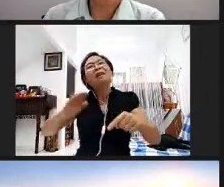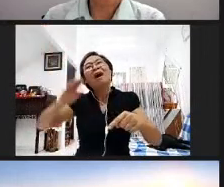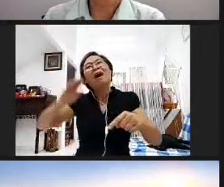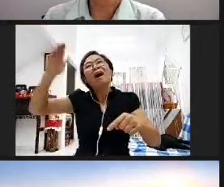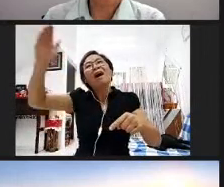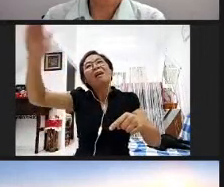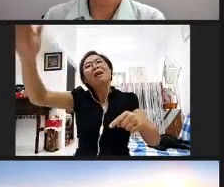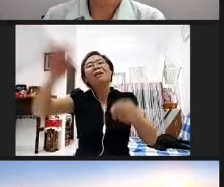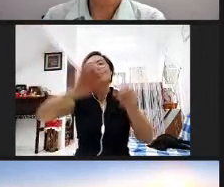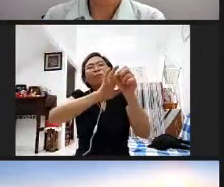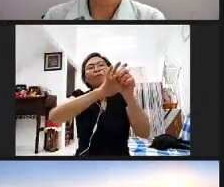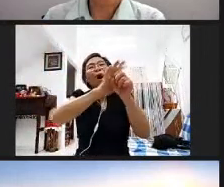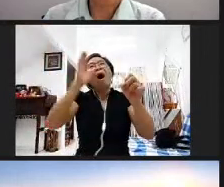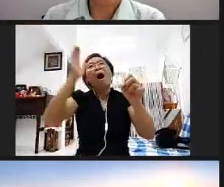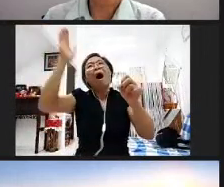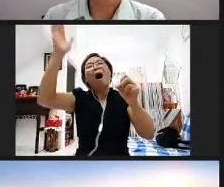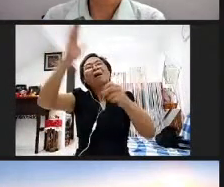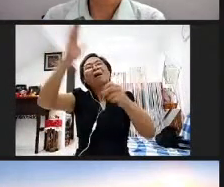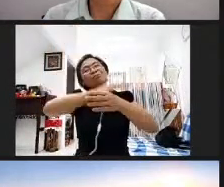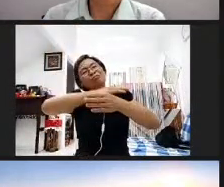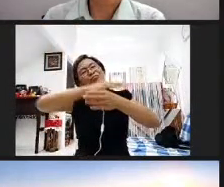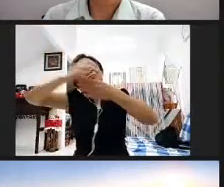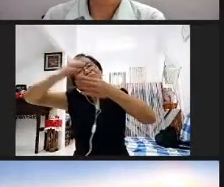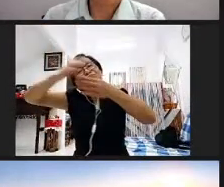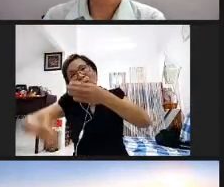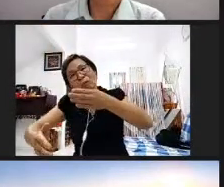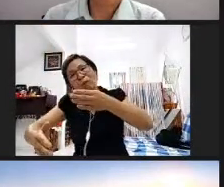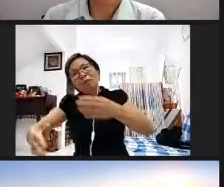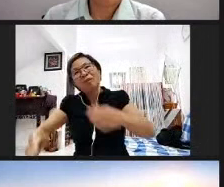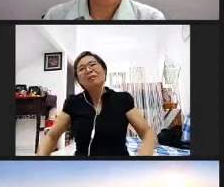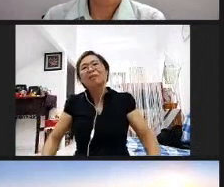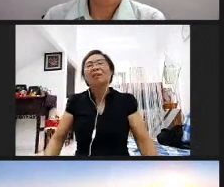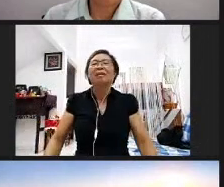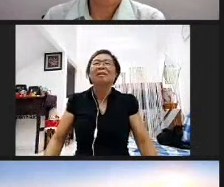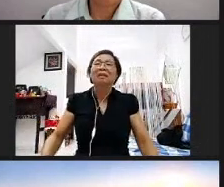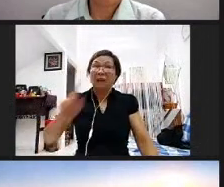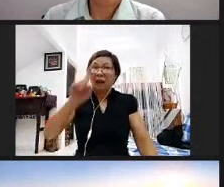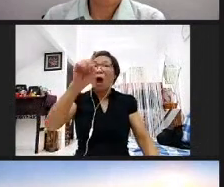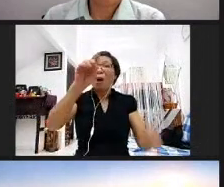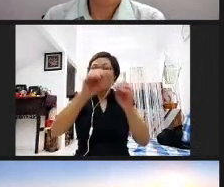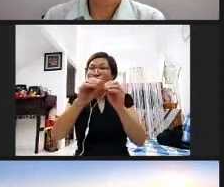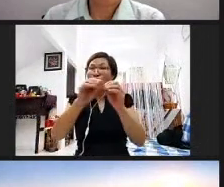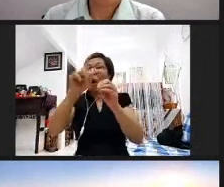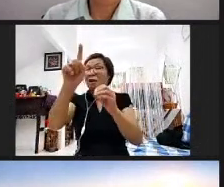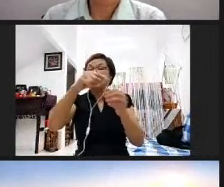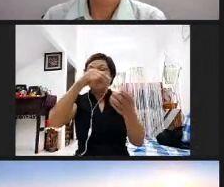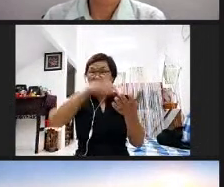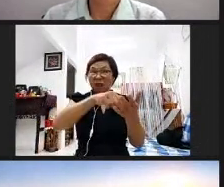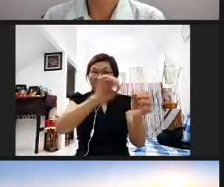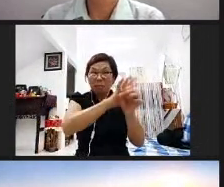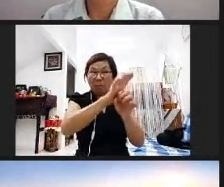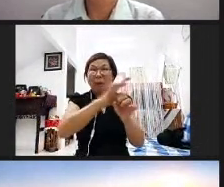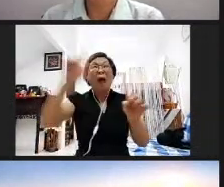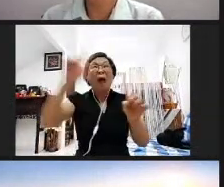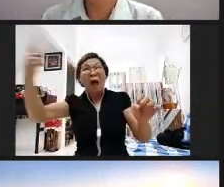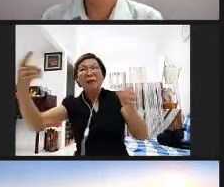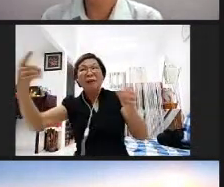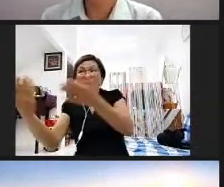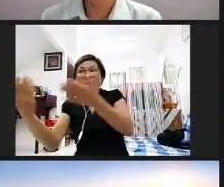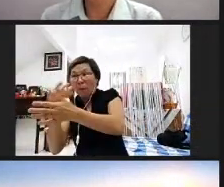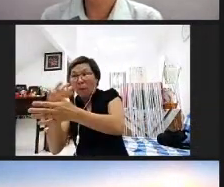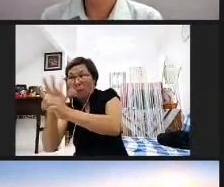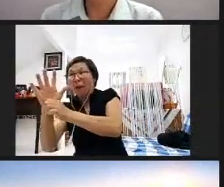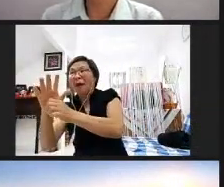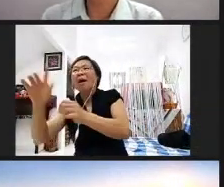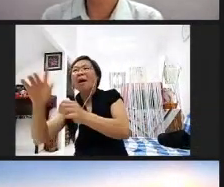sure, this is not going to be the only pandemic. I'm sure there's going to be another pandemic. This will pass, everything will pass, the COVID will